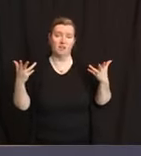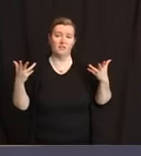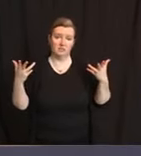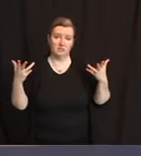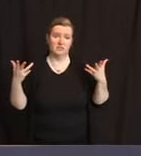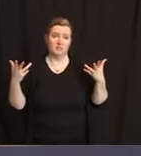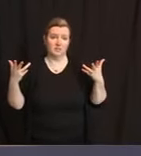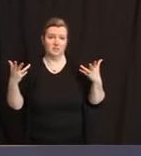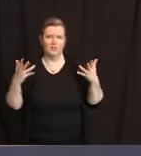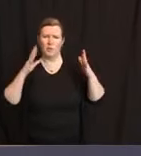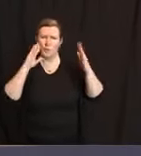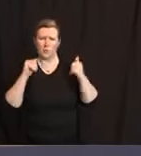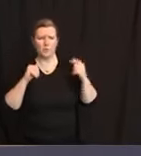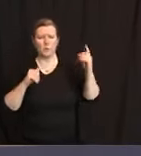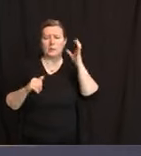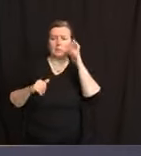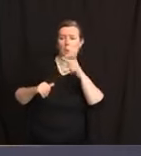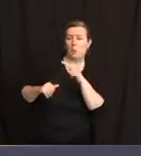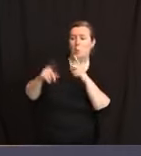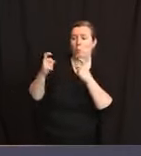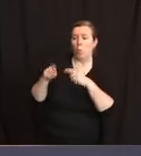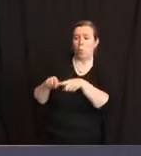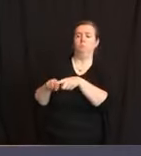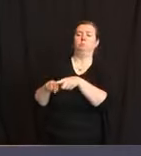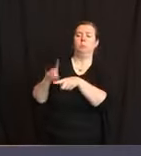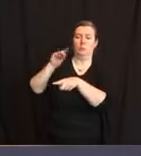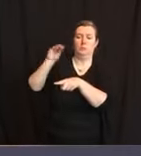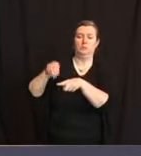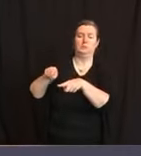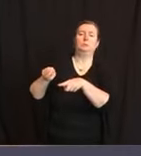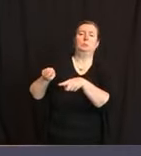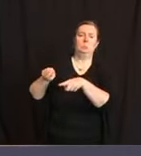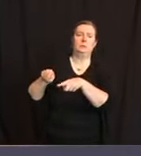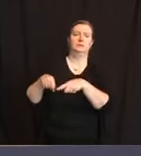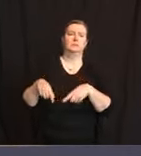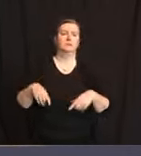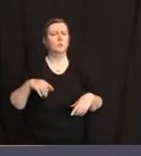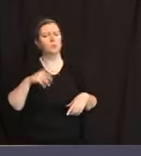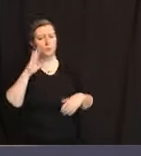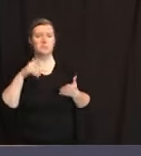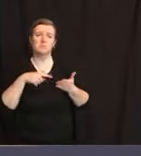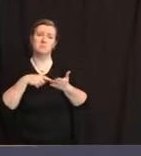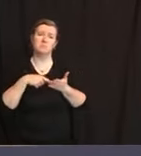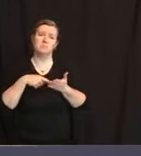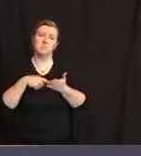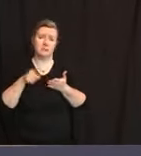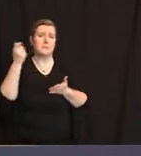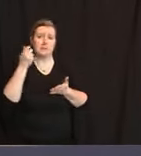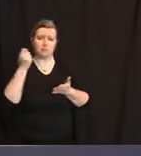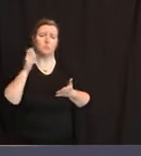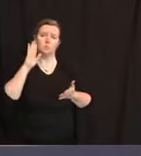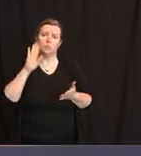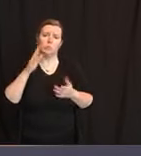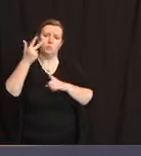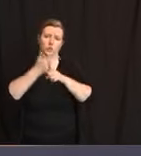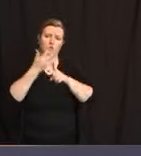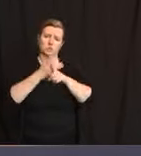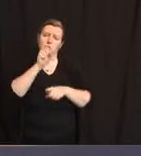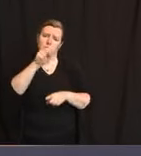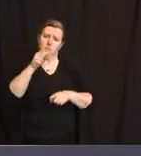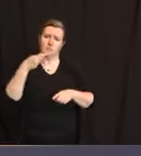in Congress. I would just say we will make the quarterly, we'll make the pension payments. Was your last question, I